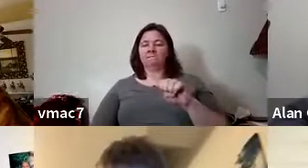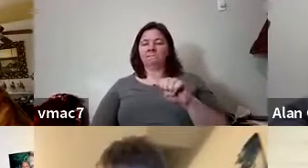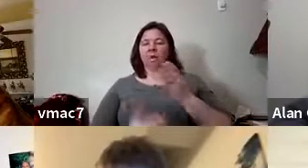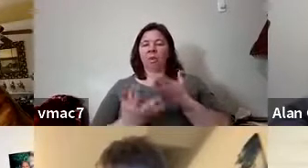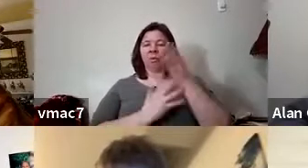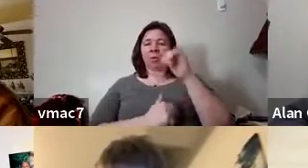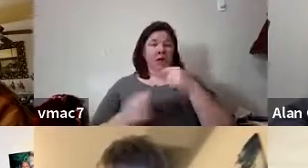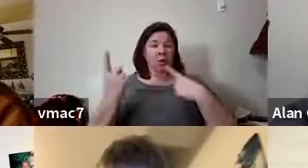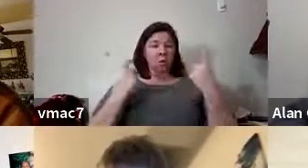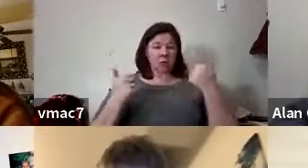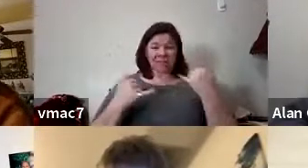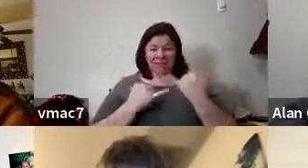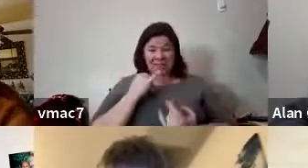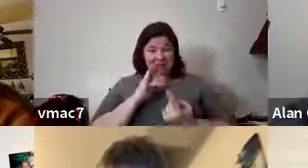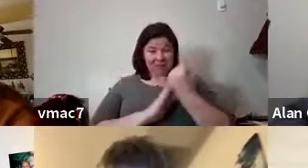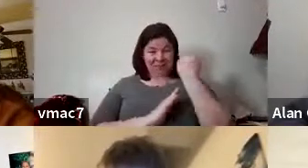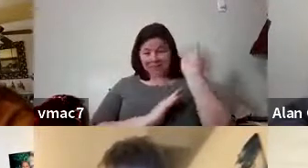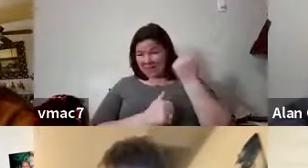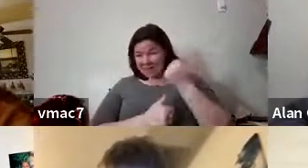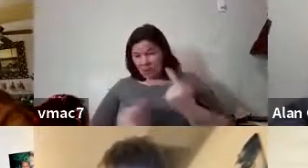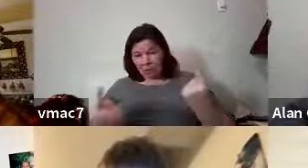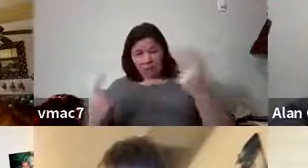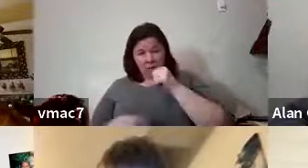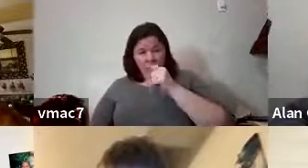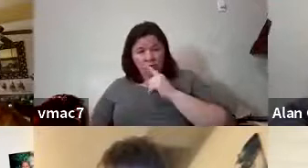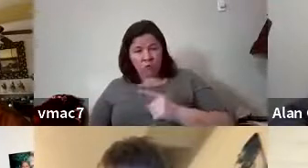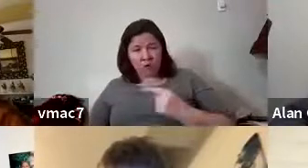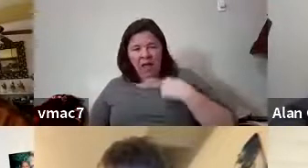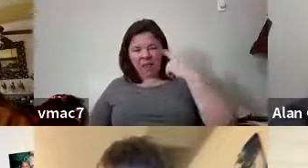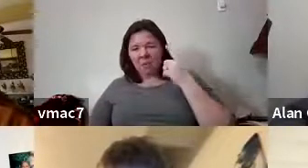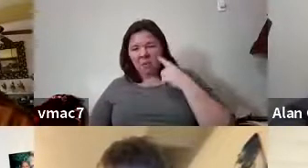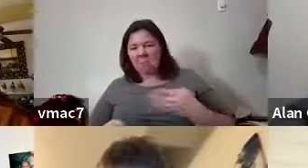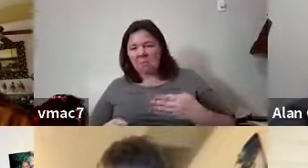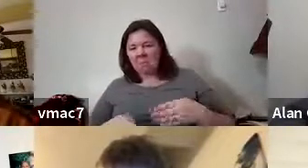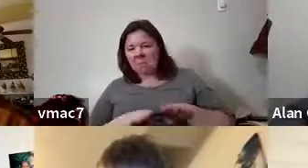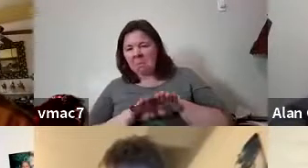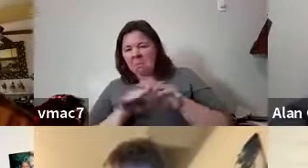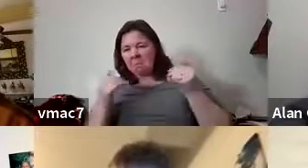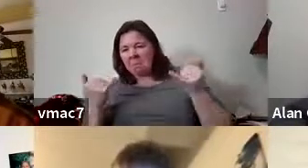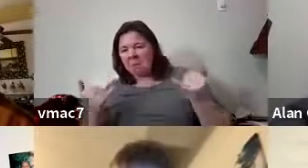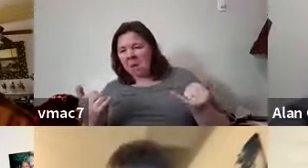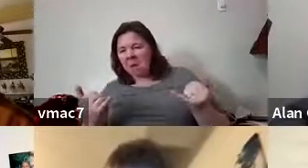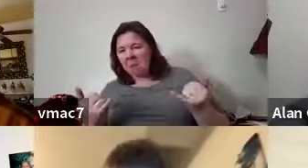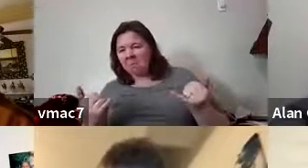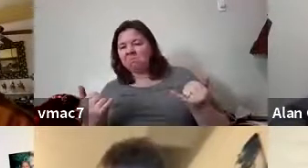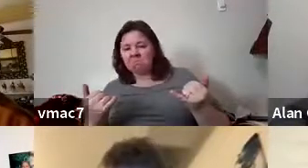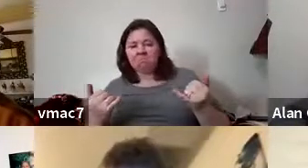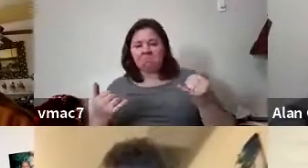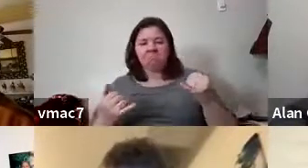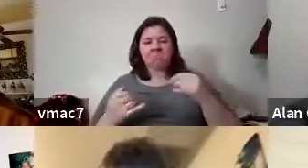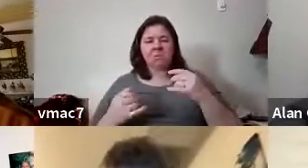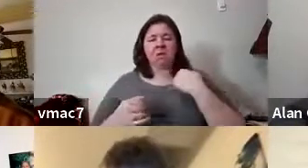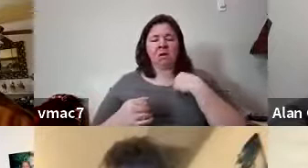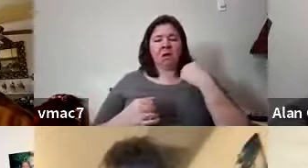ask a question, I'm not sure, but I think we are going to wrap it up. We're going to, I